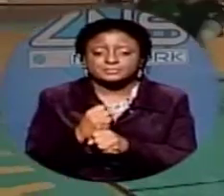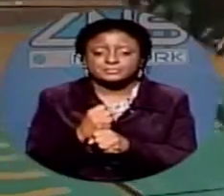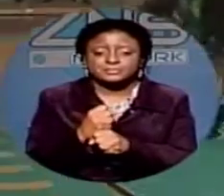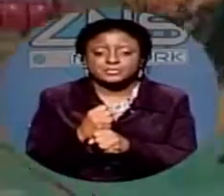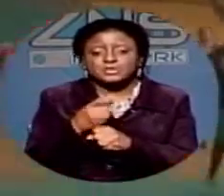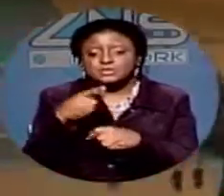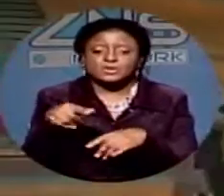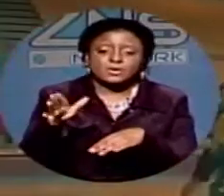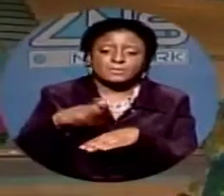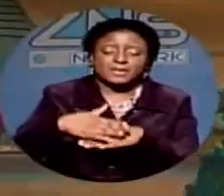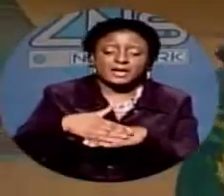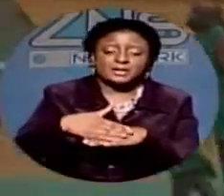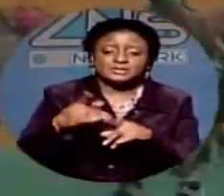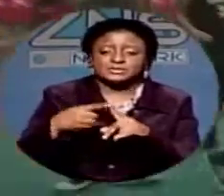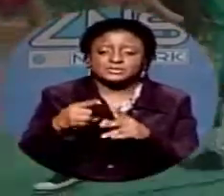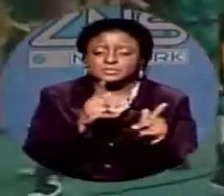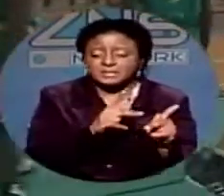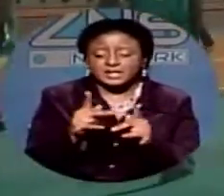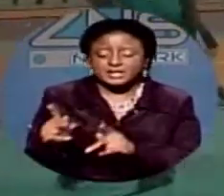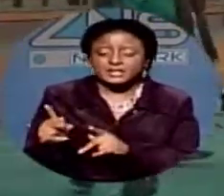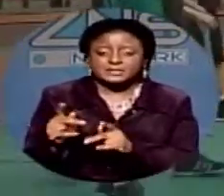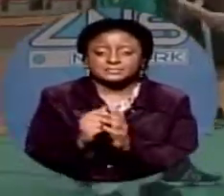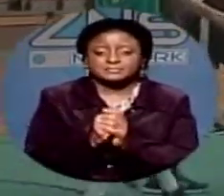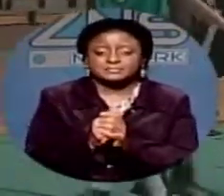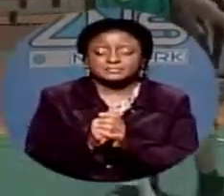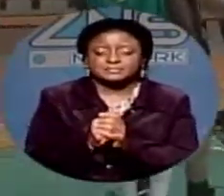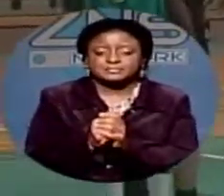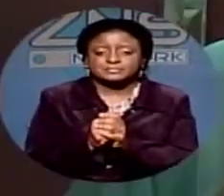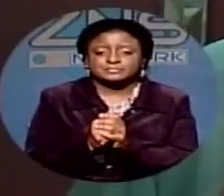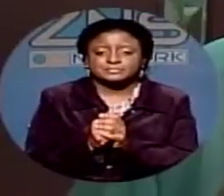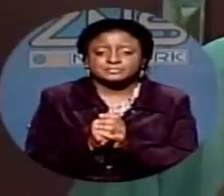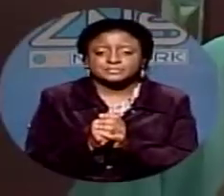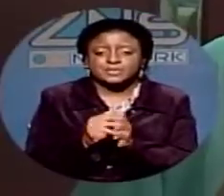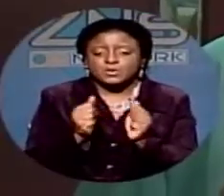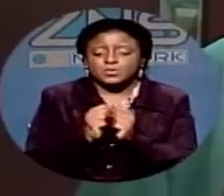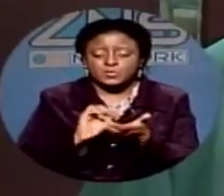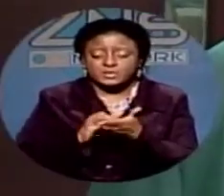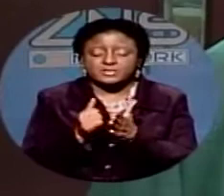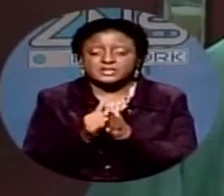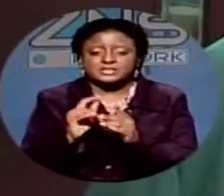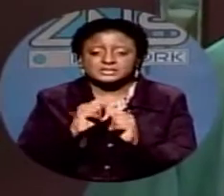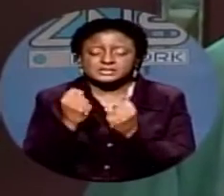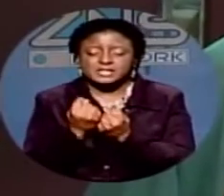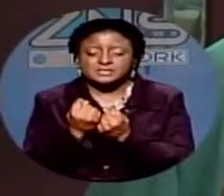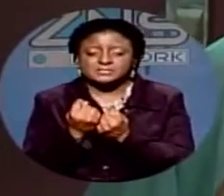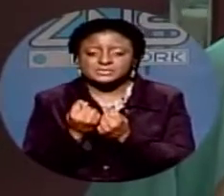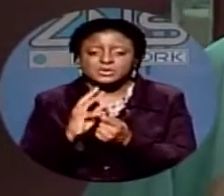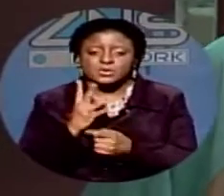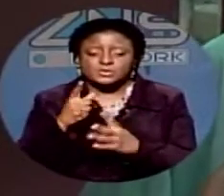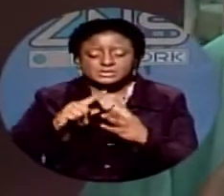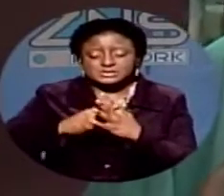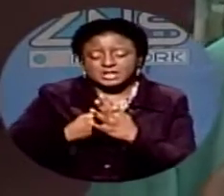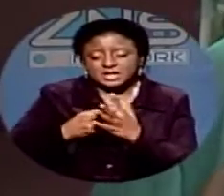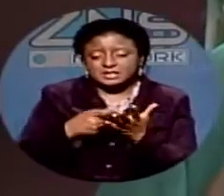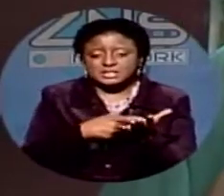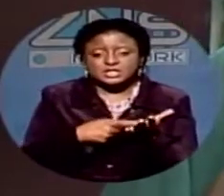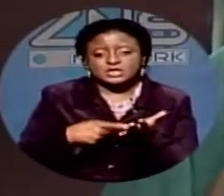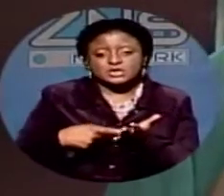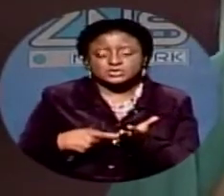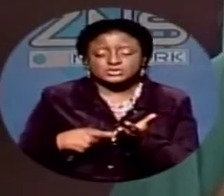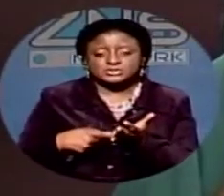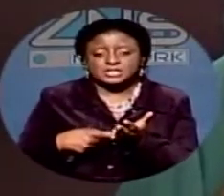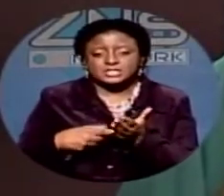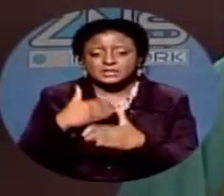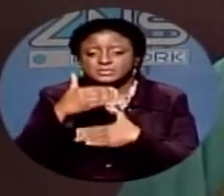back to the drawing board and start planning? Oh, yes. I mean, to be honest with you, with these teams, we start negotiation process way up